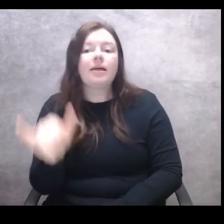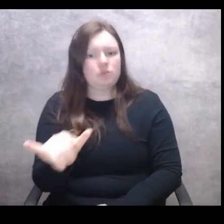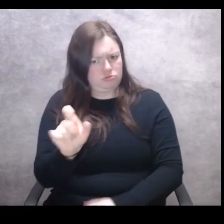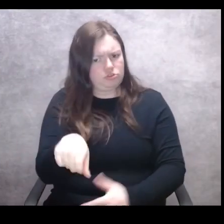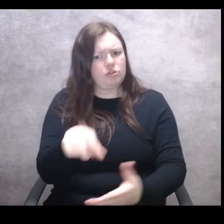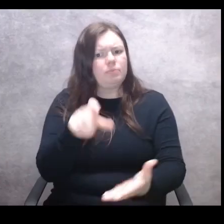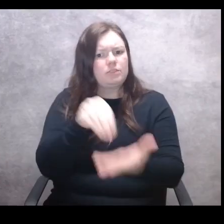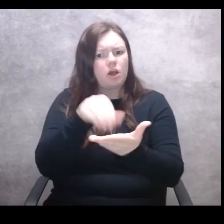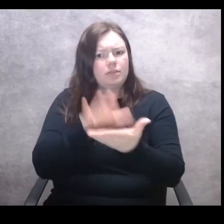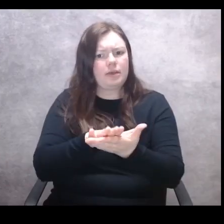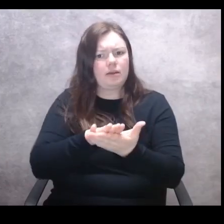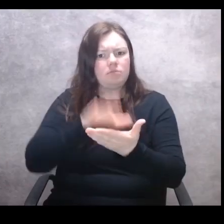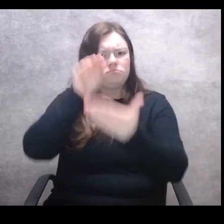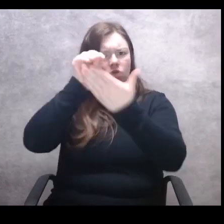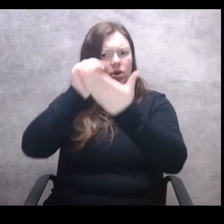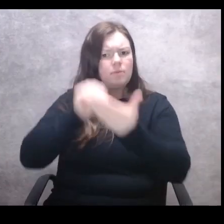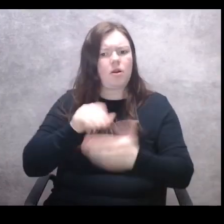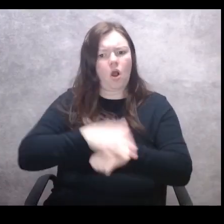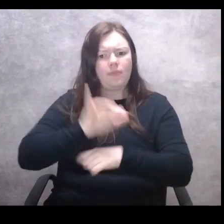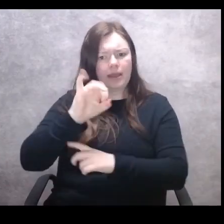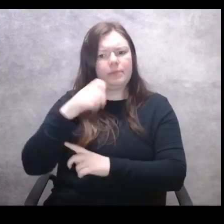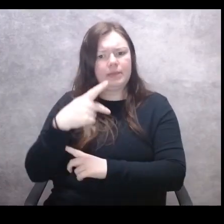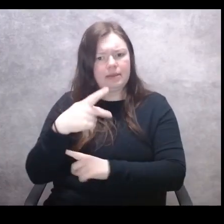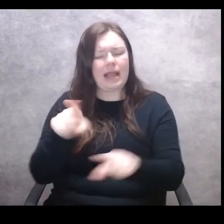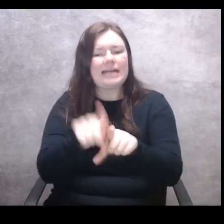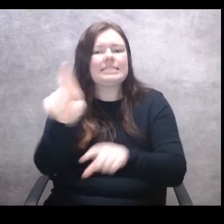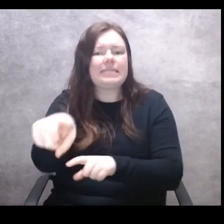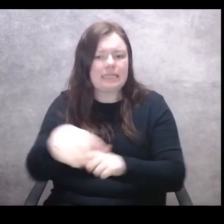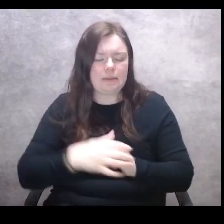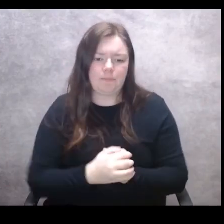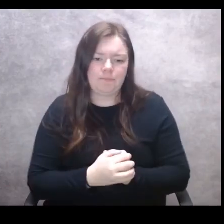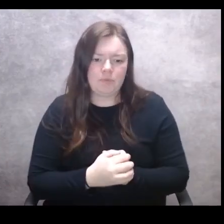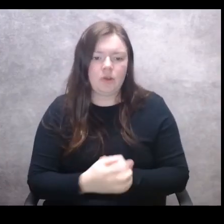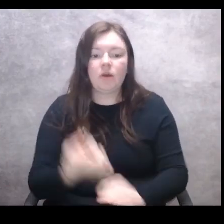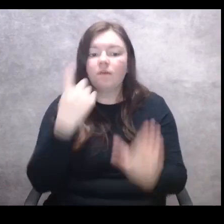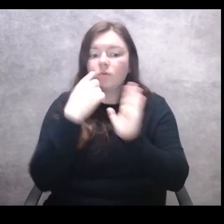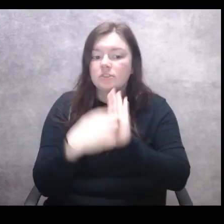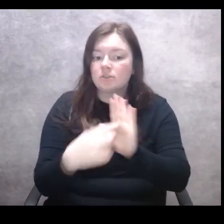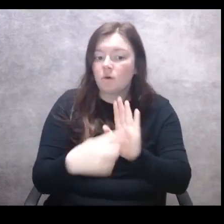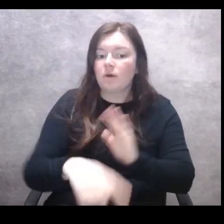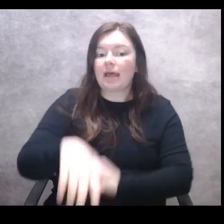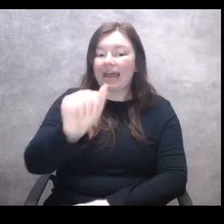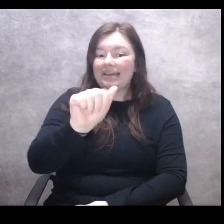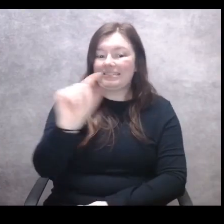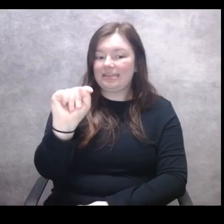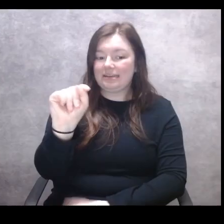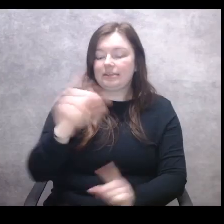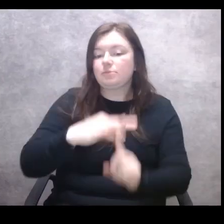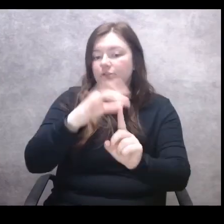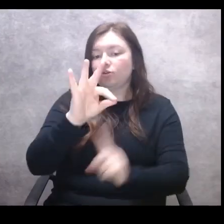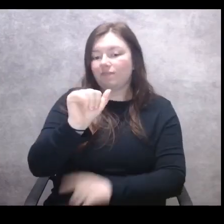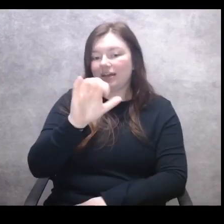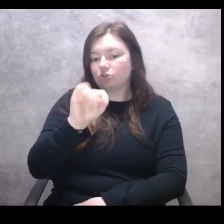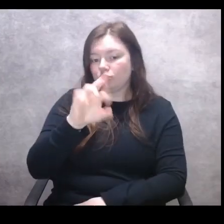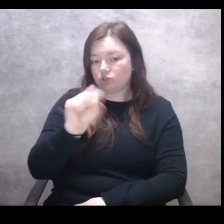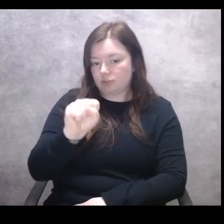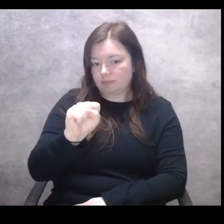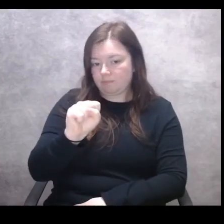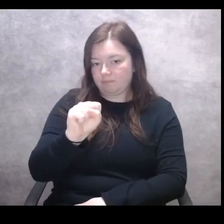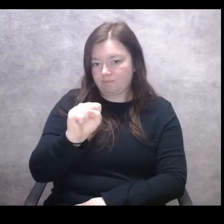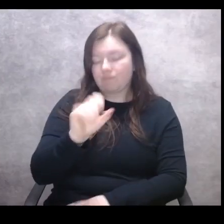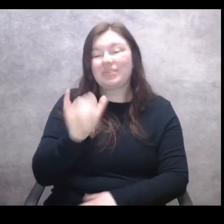device, then that should be documented throughout the IEP as needed, such as in the AT special